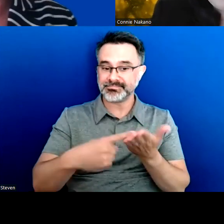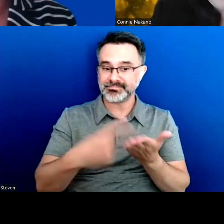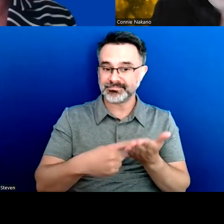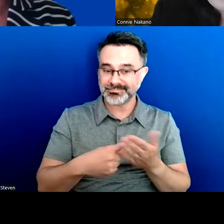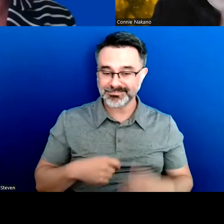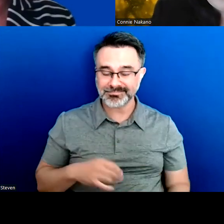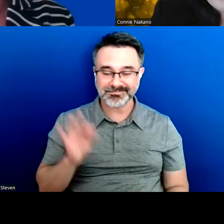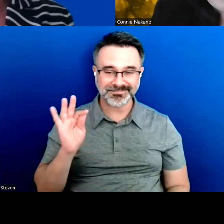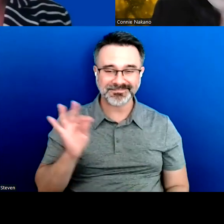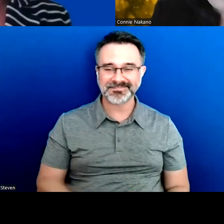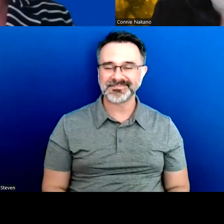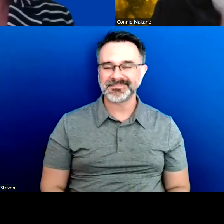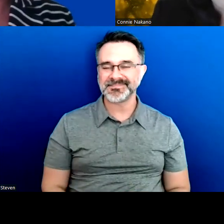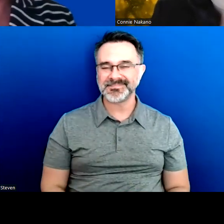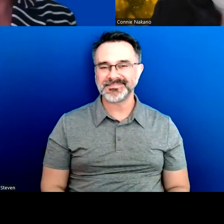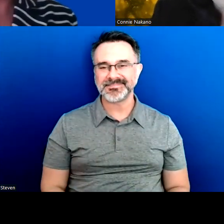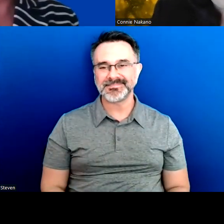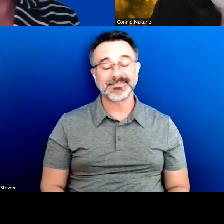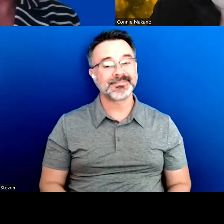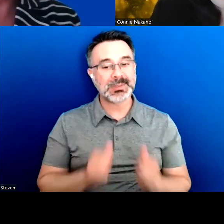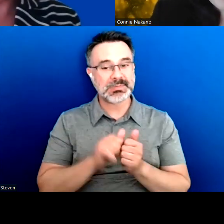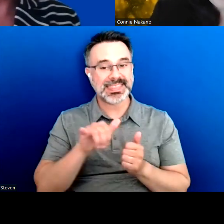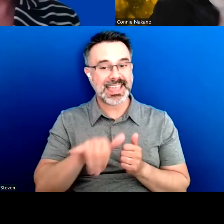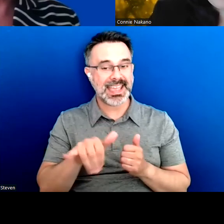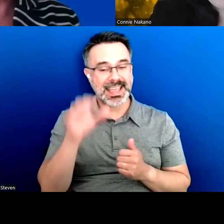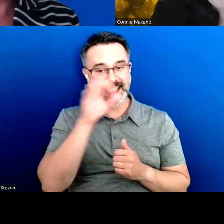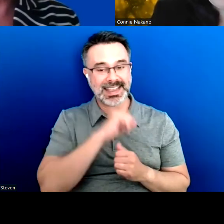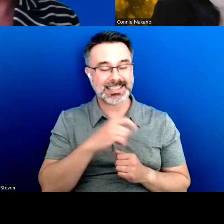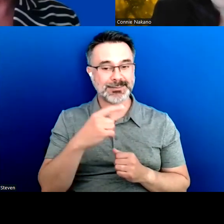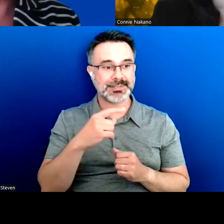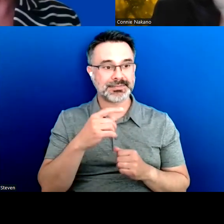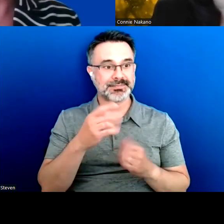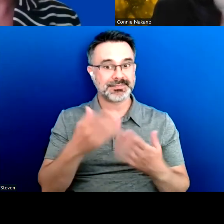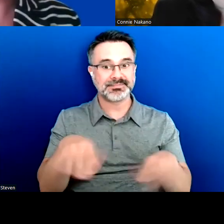So with that, I guess we will end today's webinar. Thank you very much.